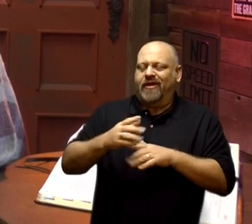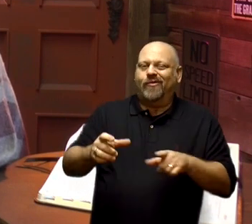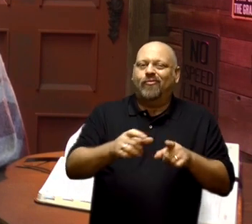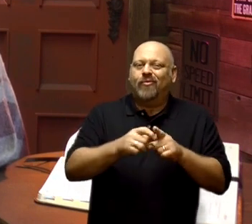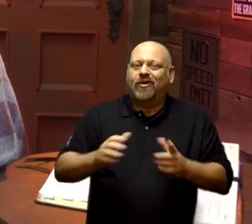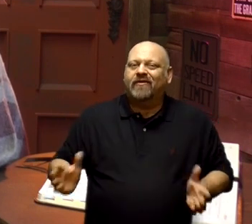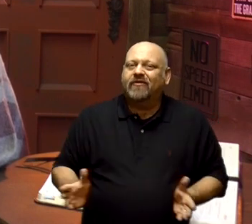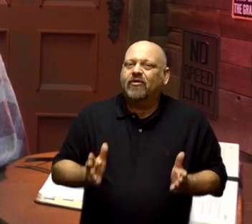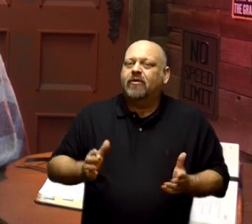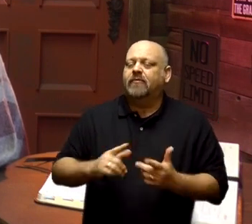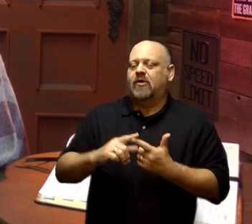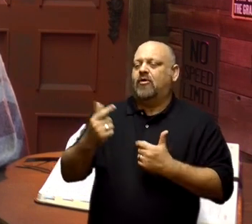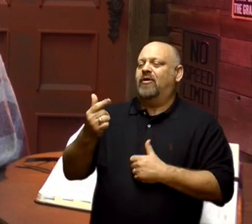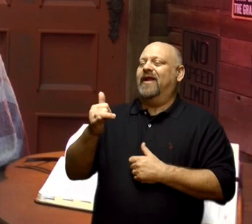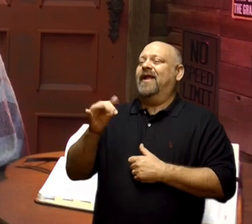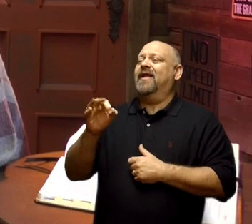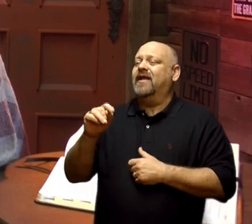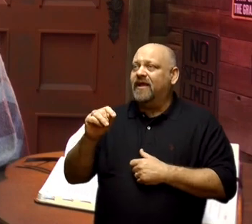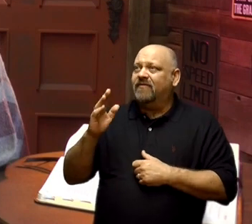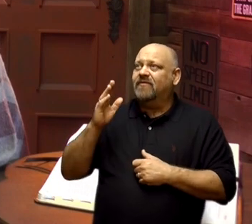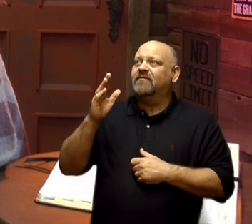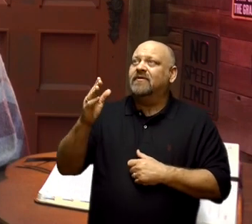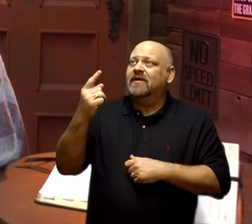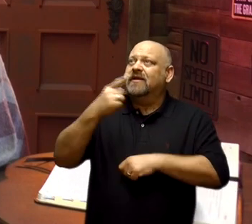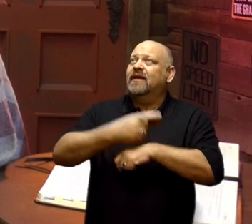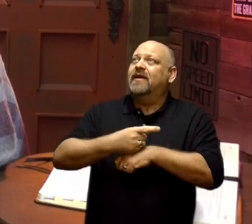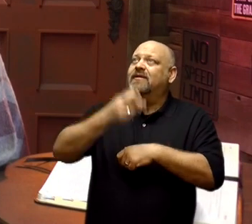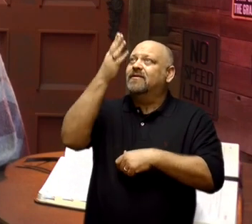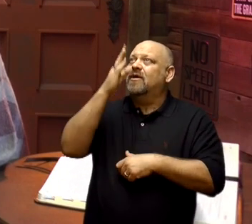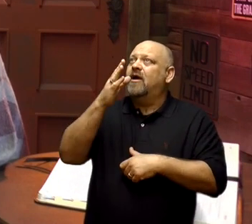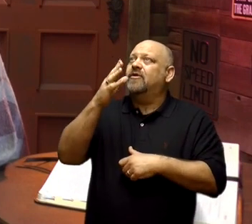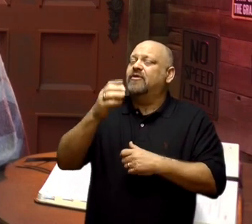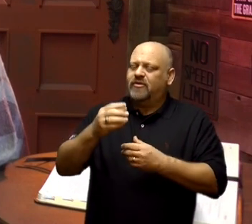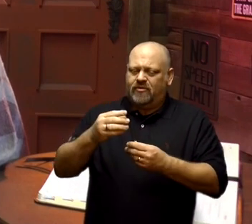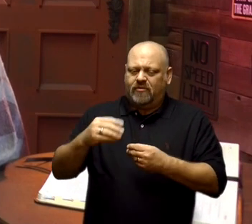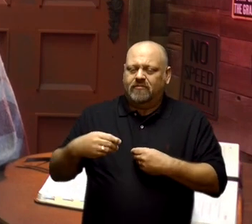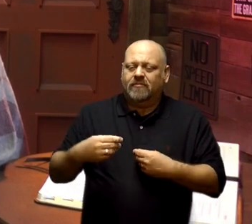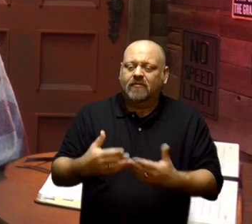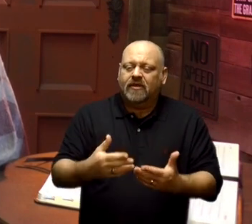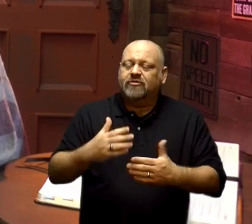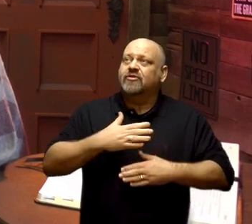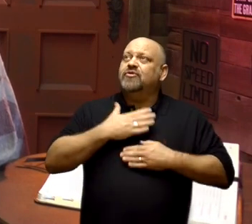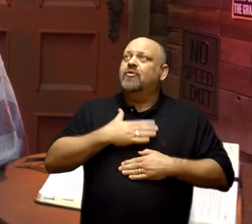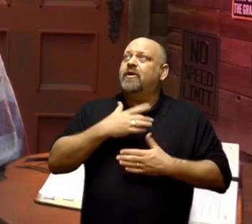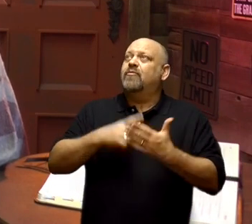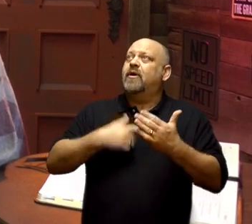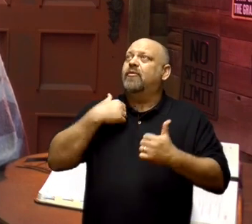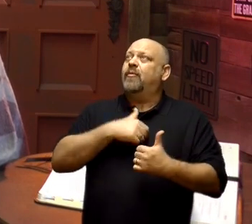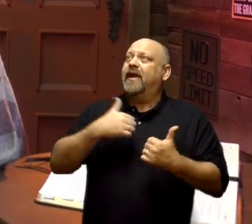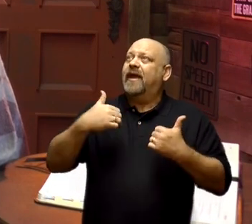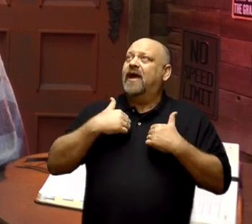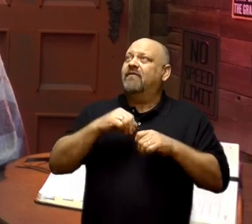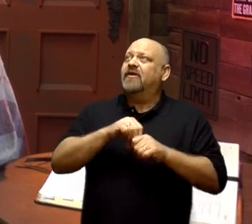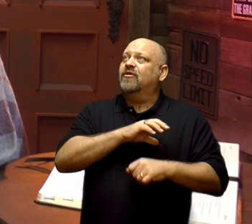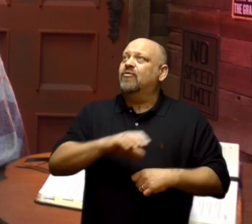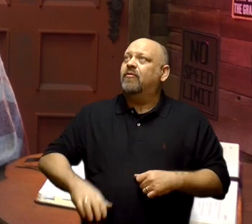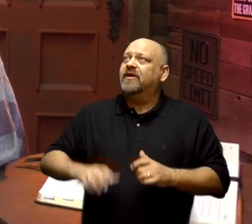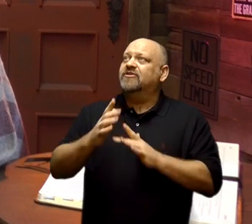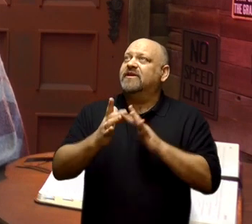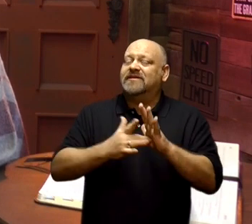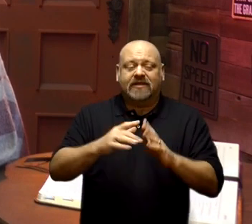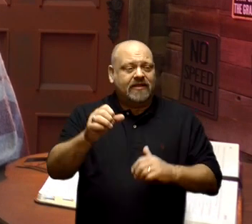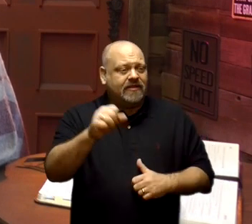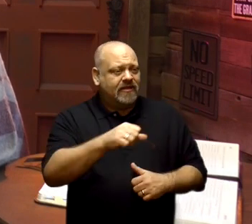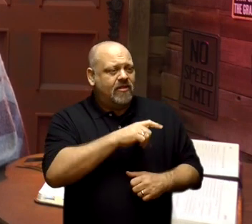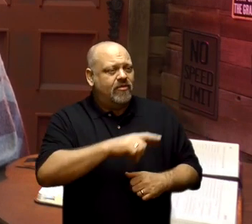word of encouragement, even a gift in the coming days, God, to extend the joy that we have in Christ